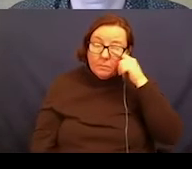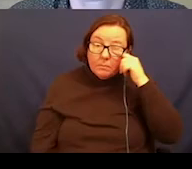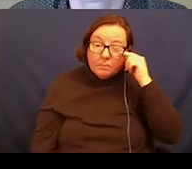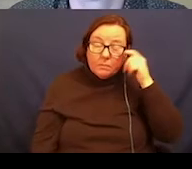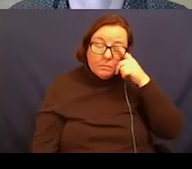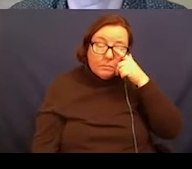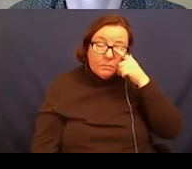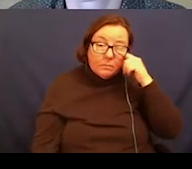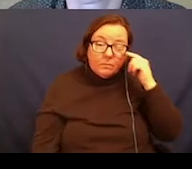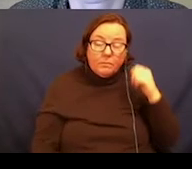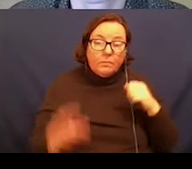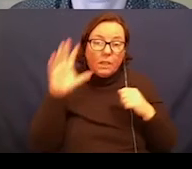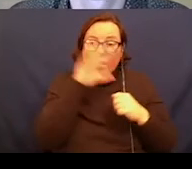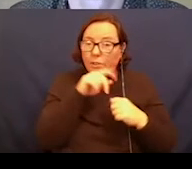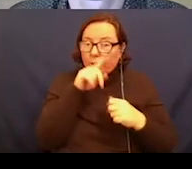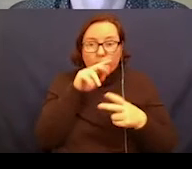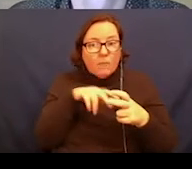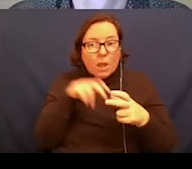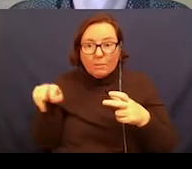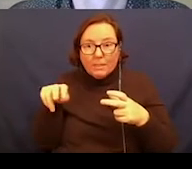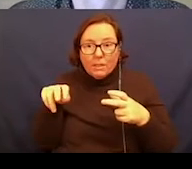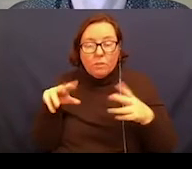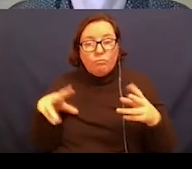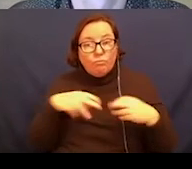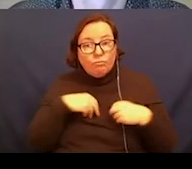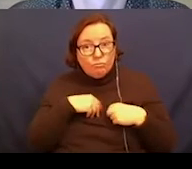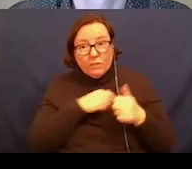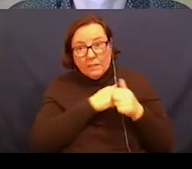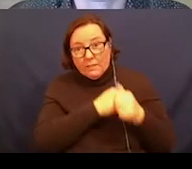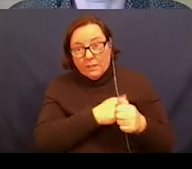assuming they haven't opted out of the program.